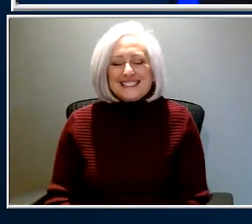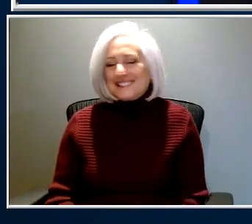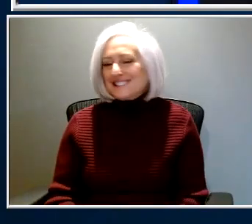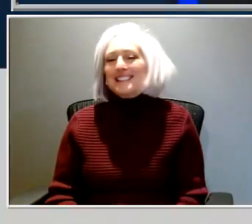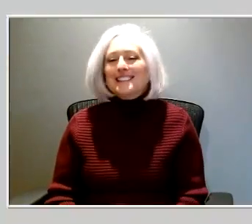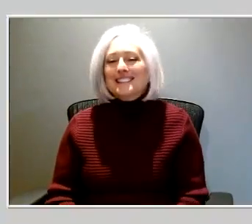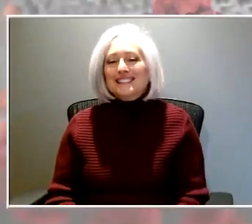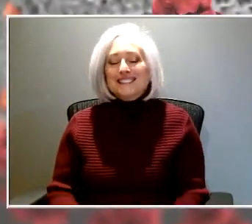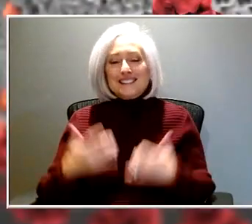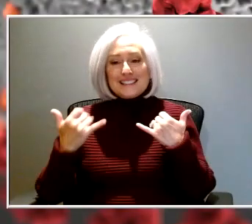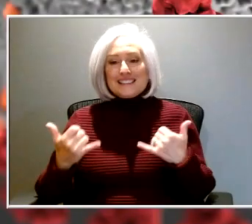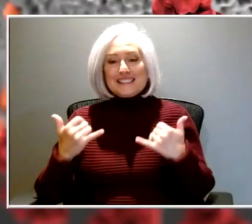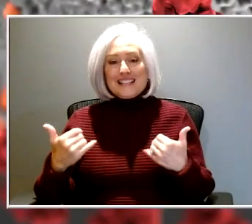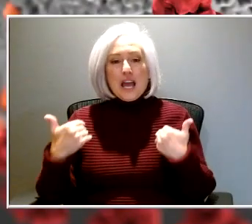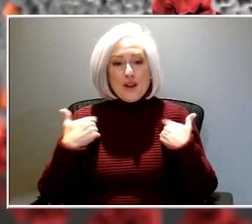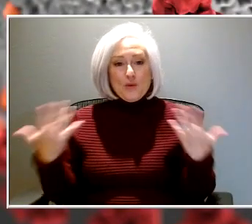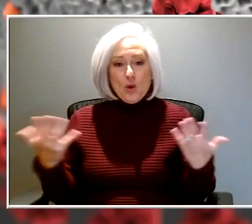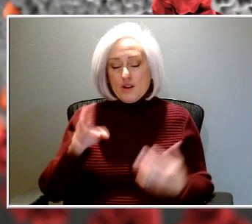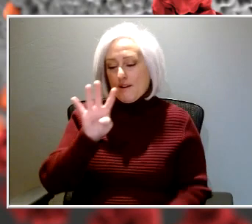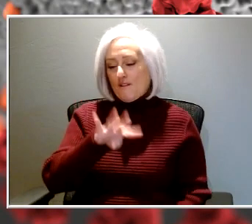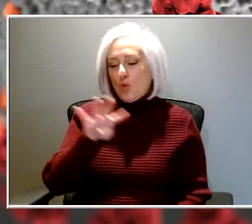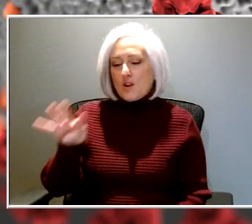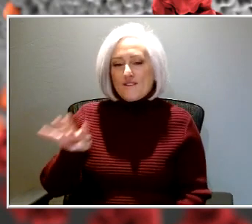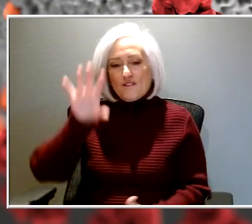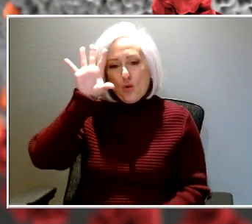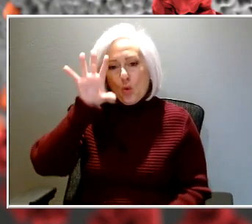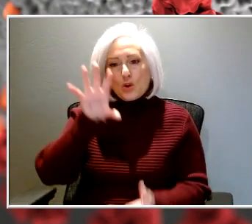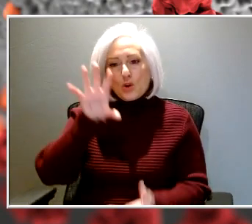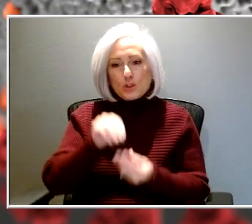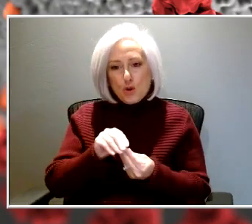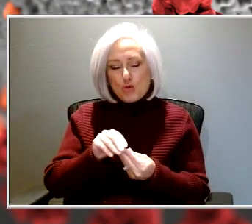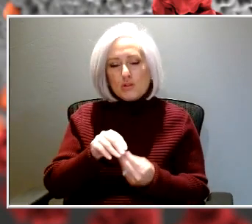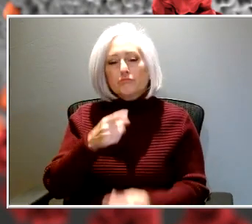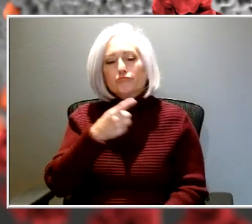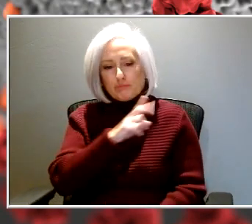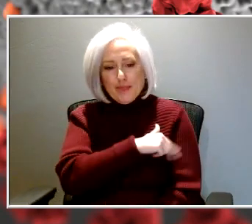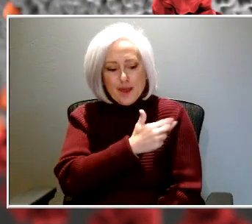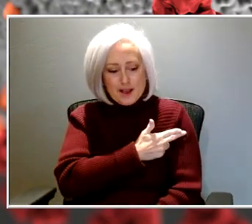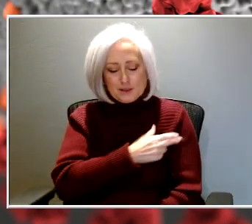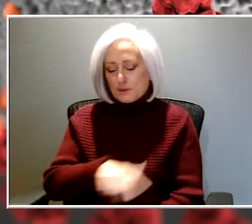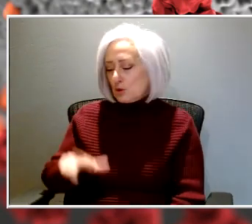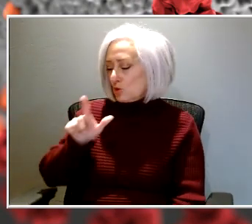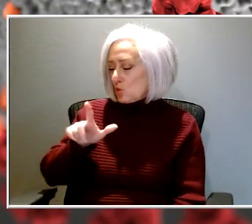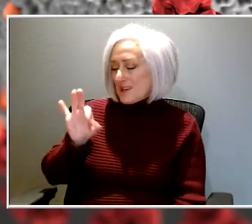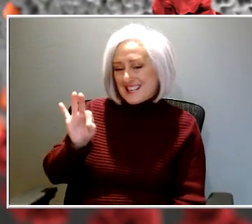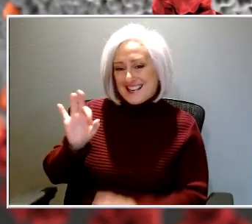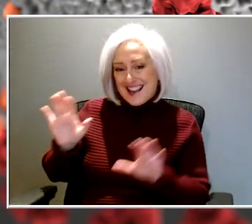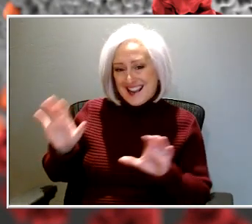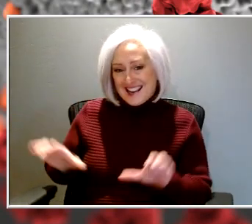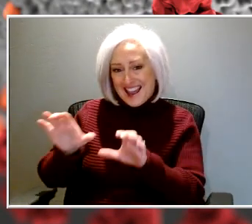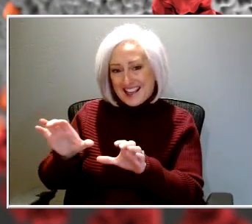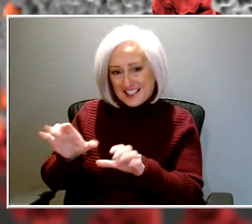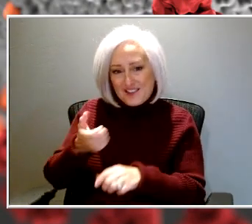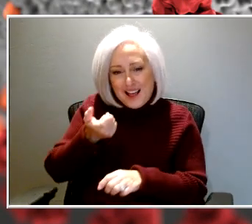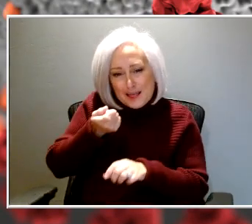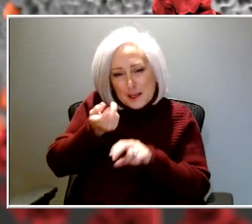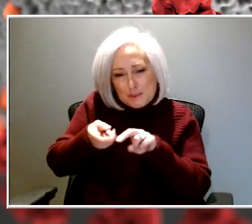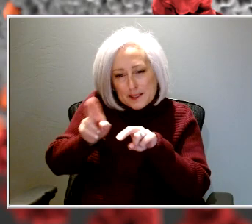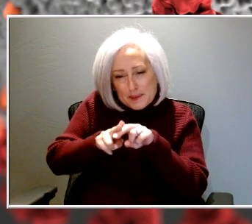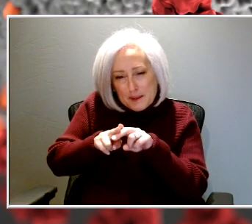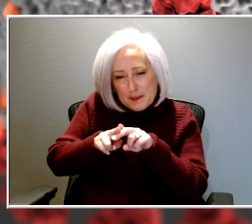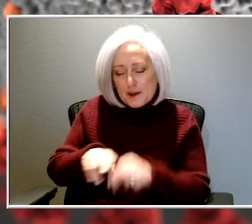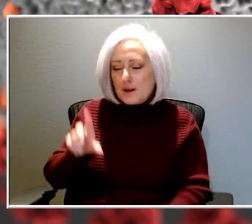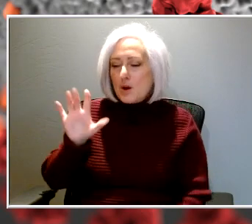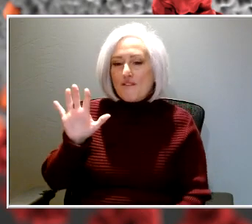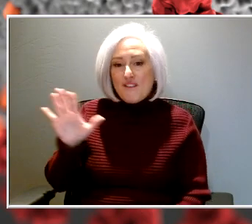we have 44 total cases in the hospital. Of those, 29 are active, so kind of a little bit bump up, 5 in the ICU and 1 on the